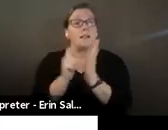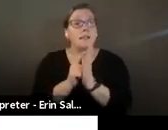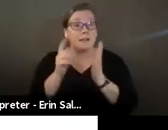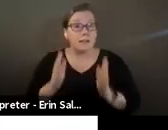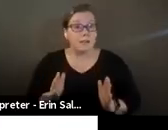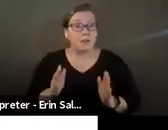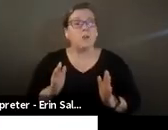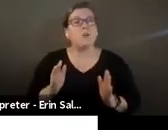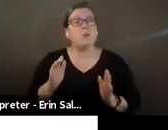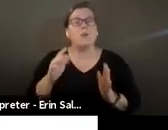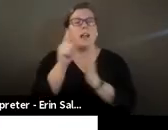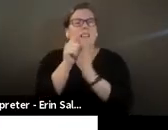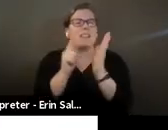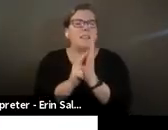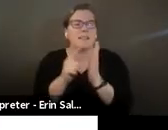guardian declared for them,